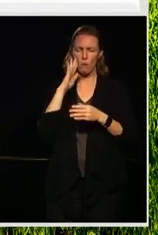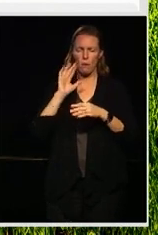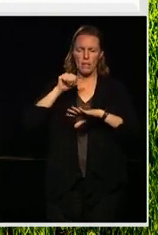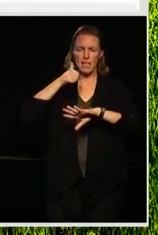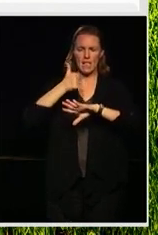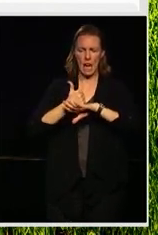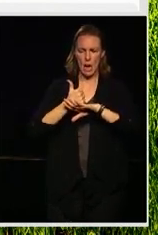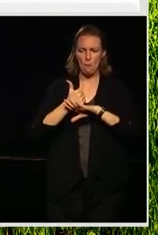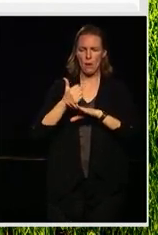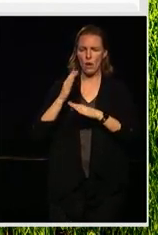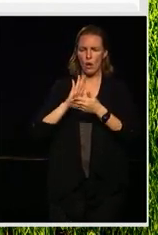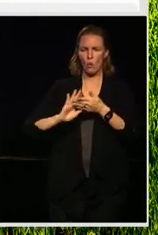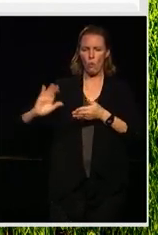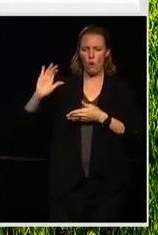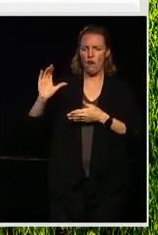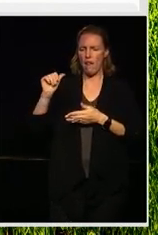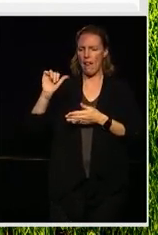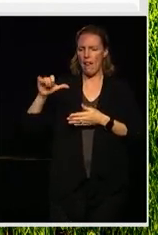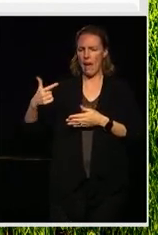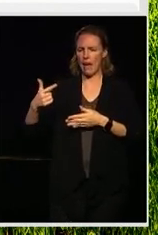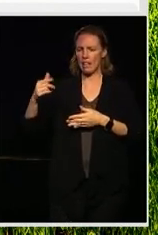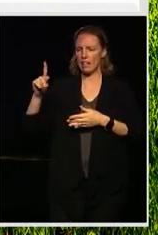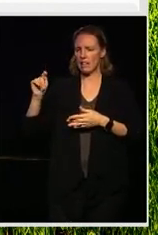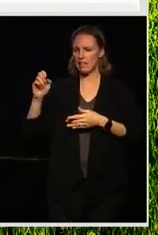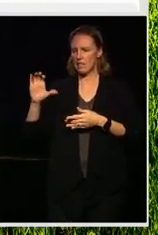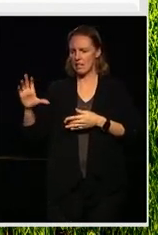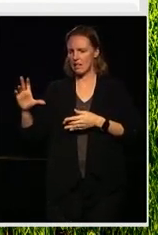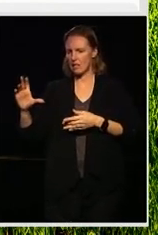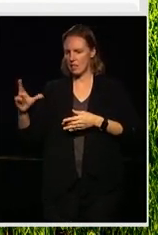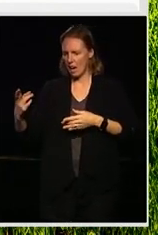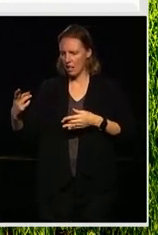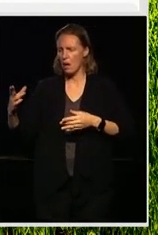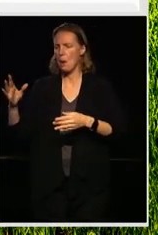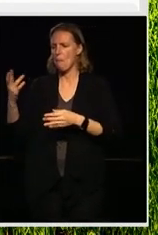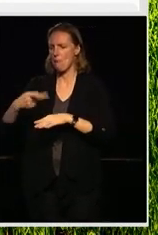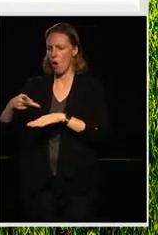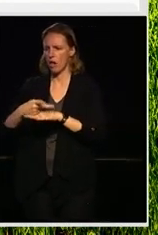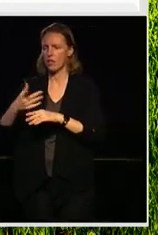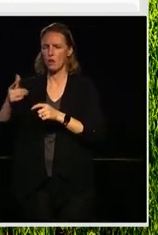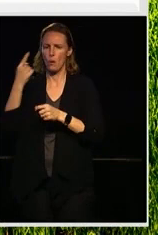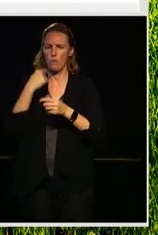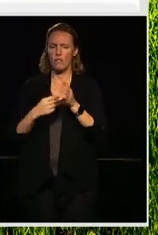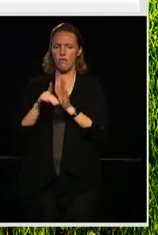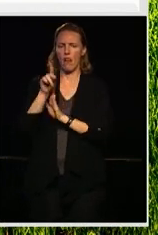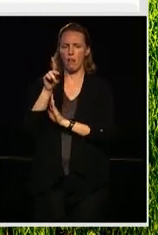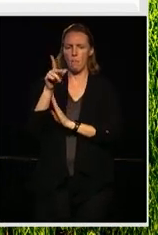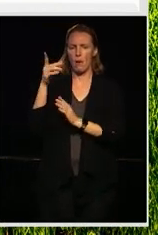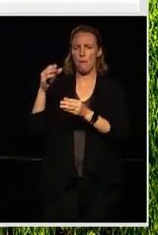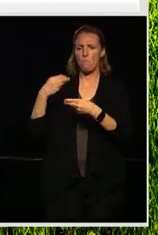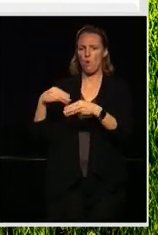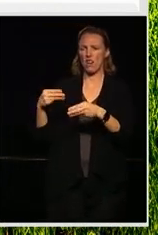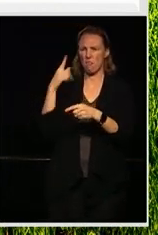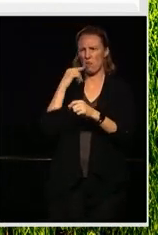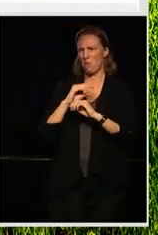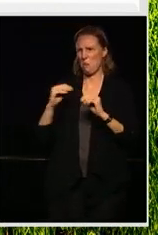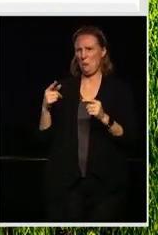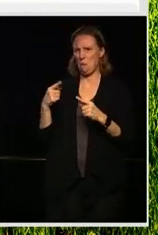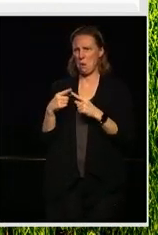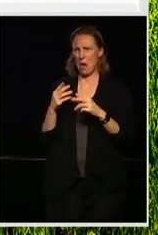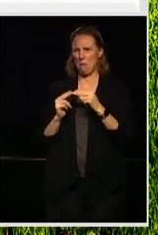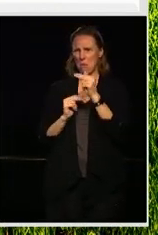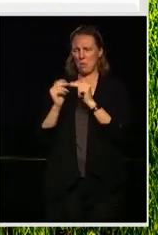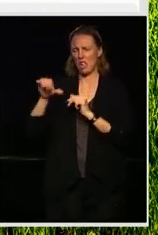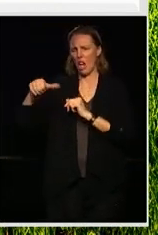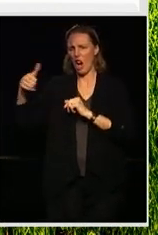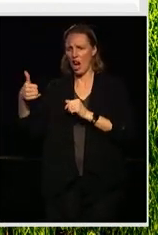up at the Cornell Ag Tech Park, where we would develop the market because there's no point in building another factory